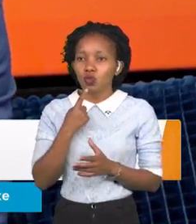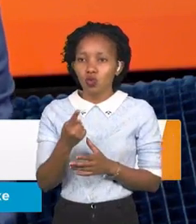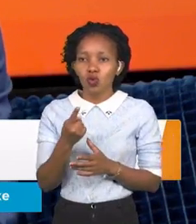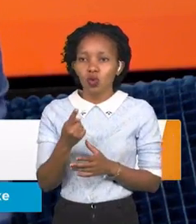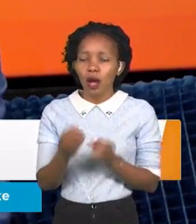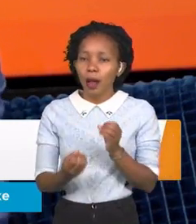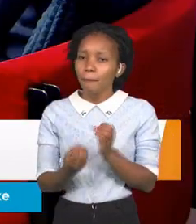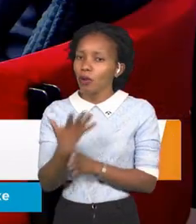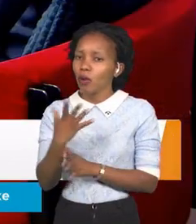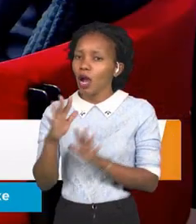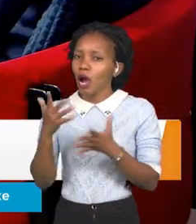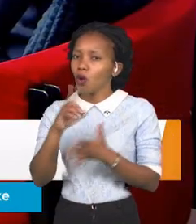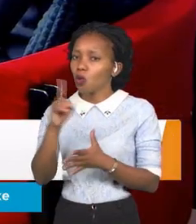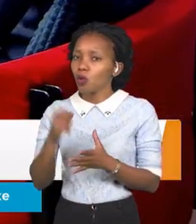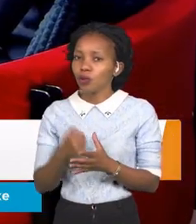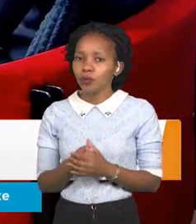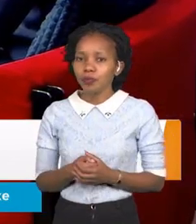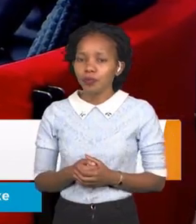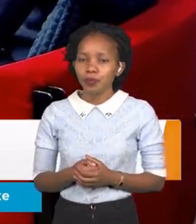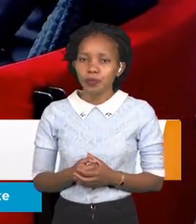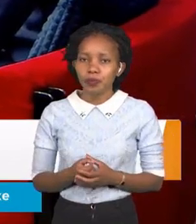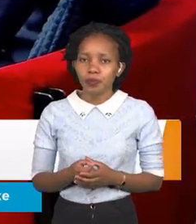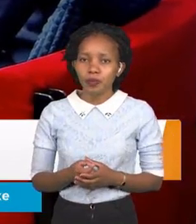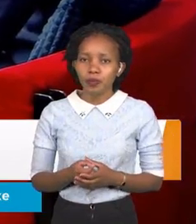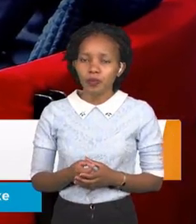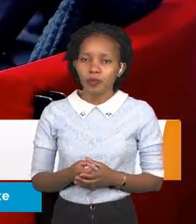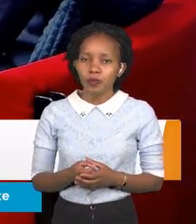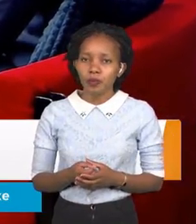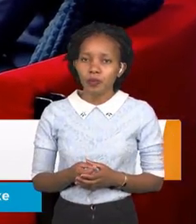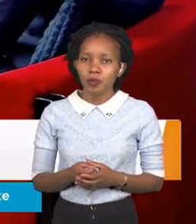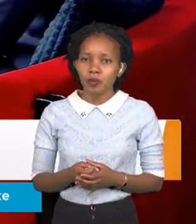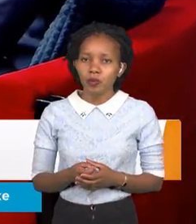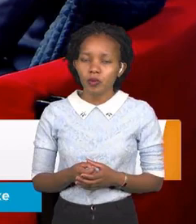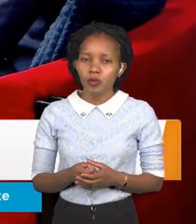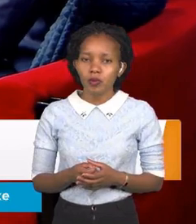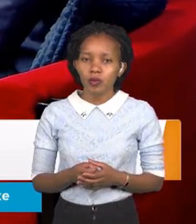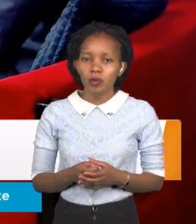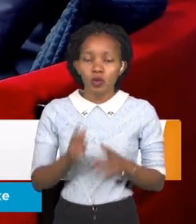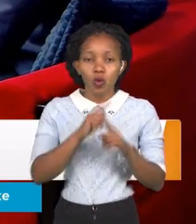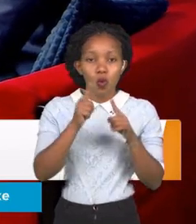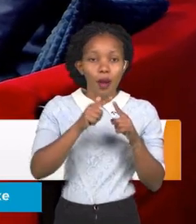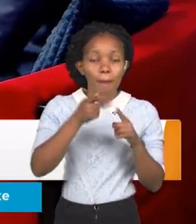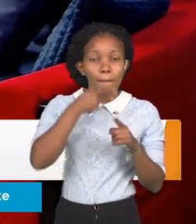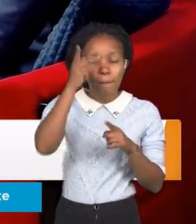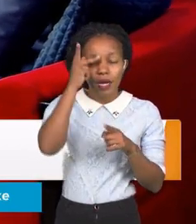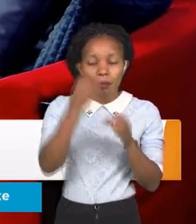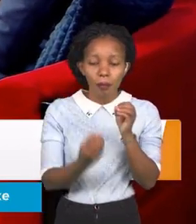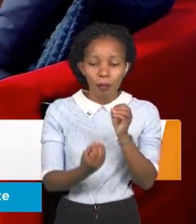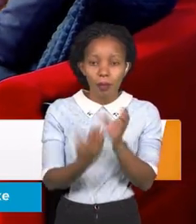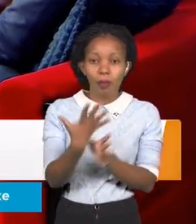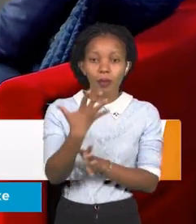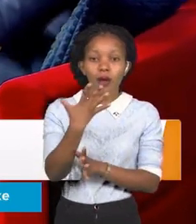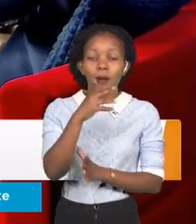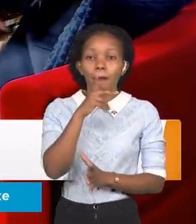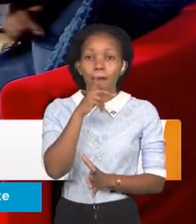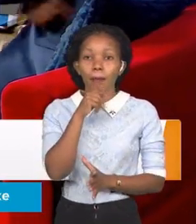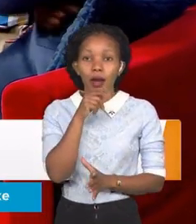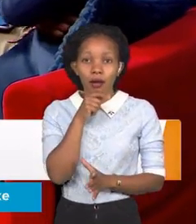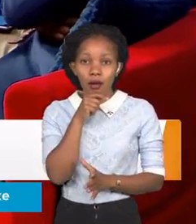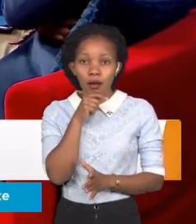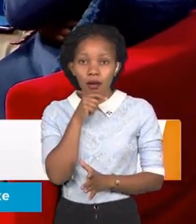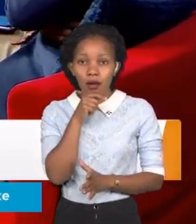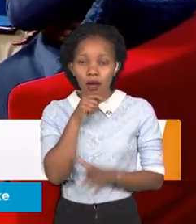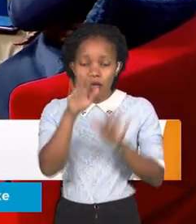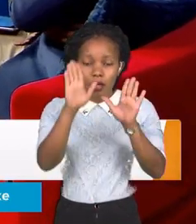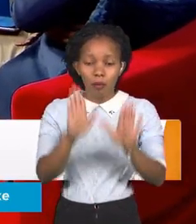upbringing. So, it is upbringing and parenting is a very important, has a very